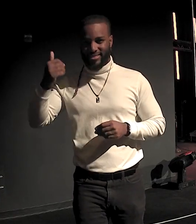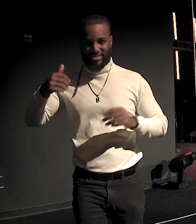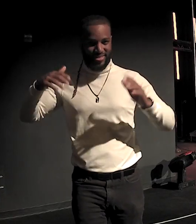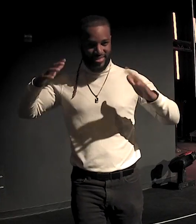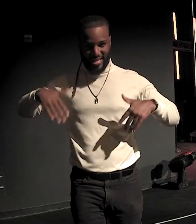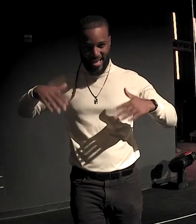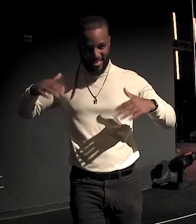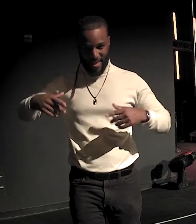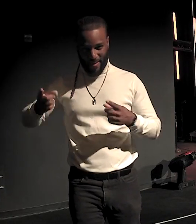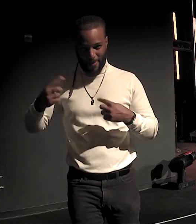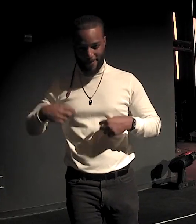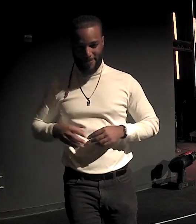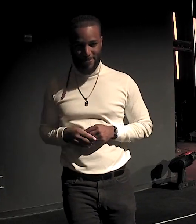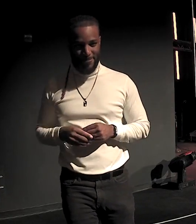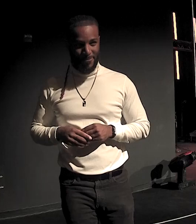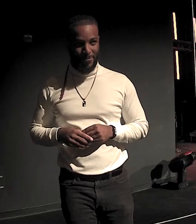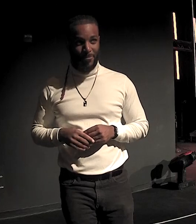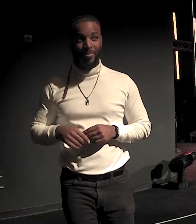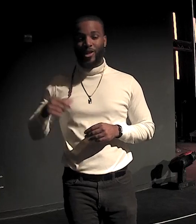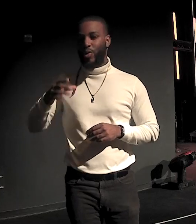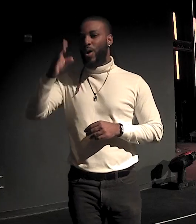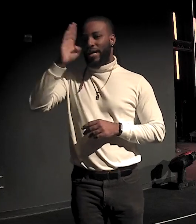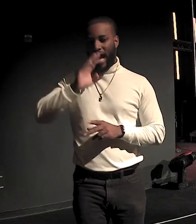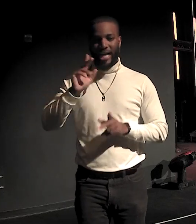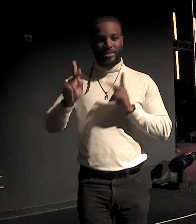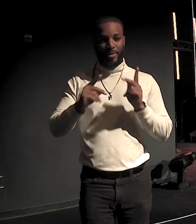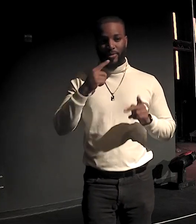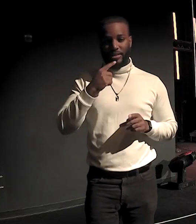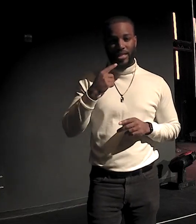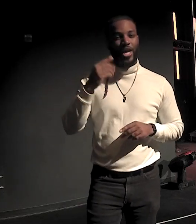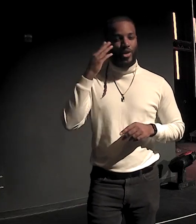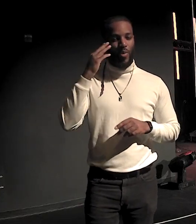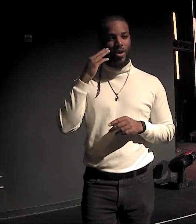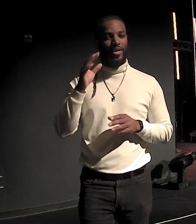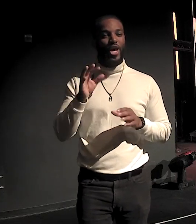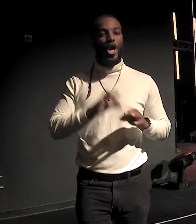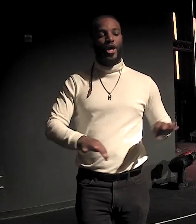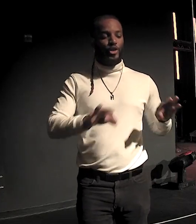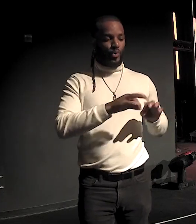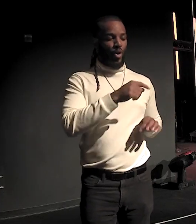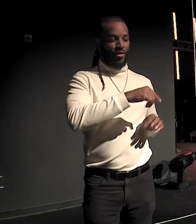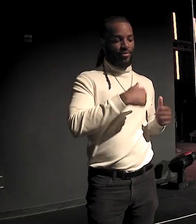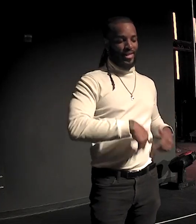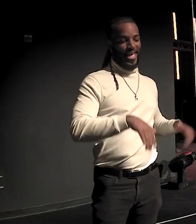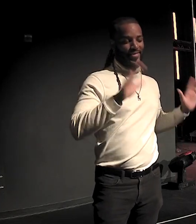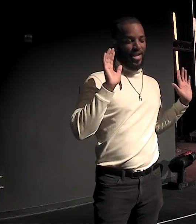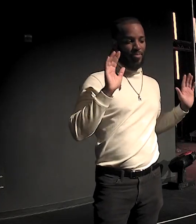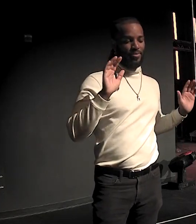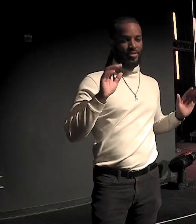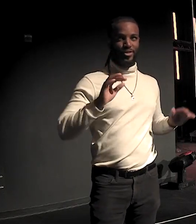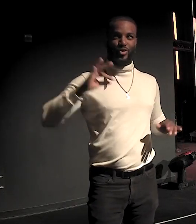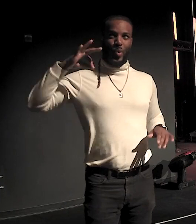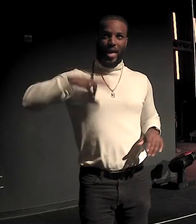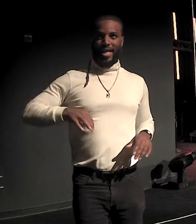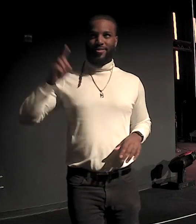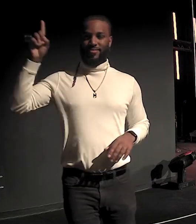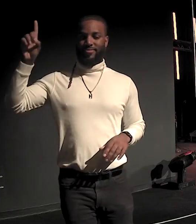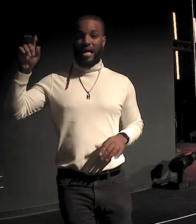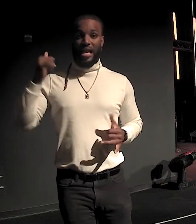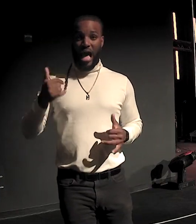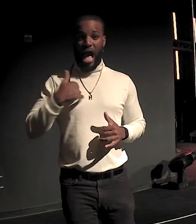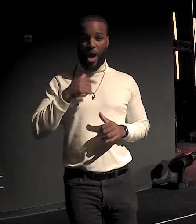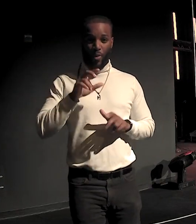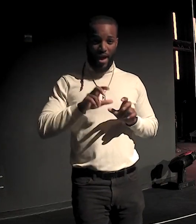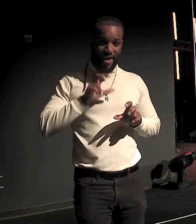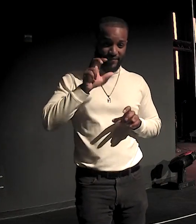to come. And this is where God's people say, you know what? It's worth giving up to gain so much more. This is where I'm going to invest